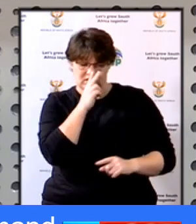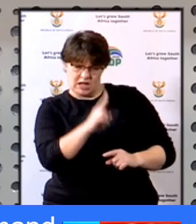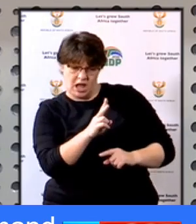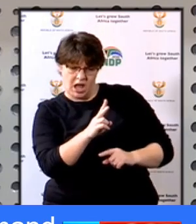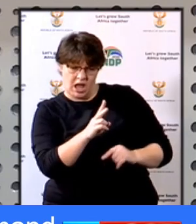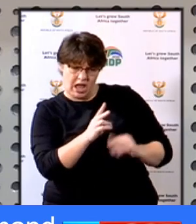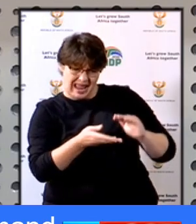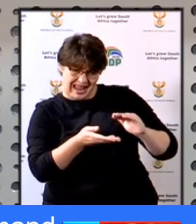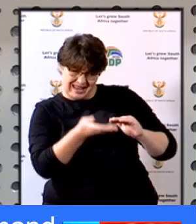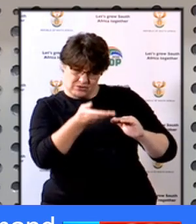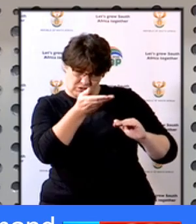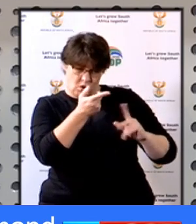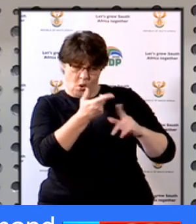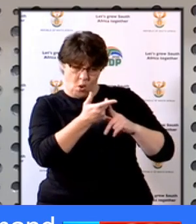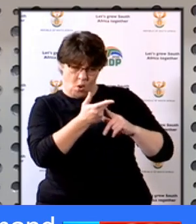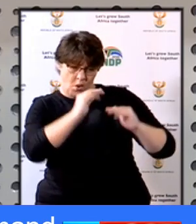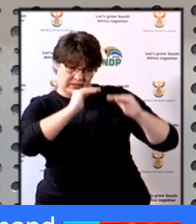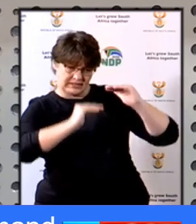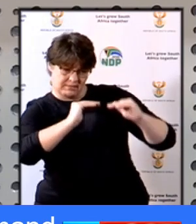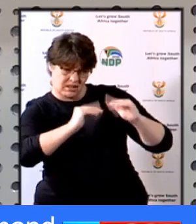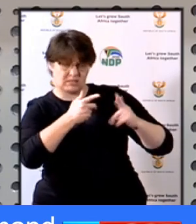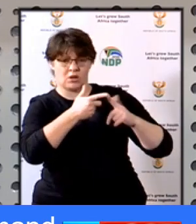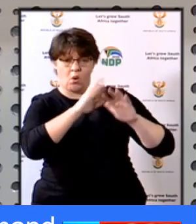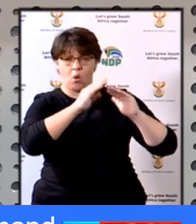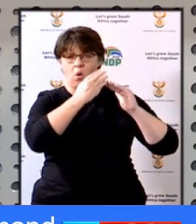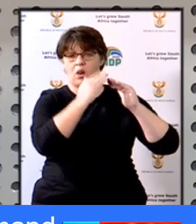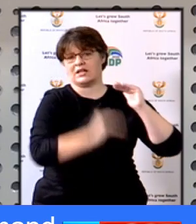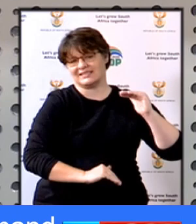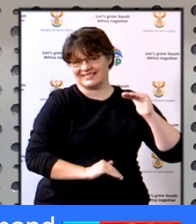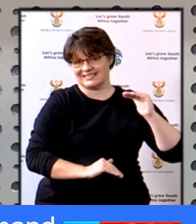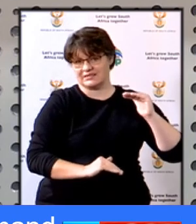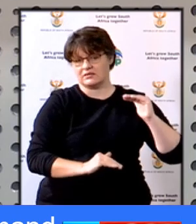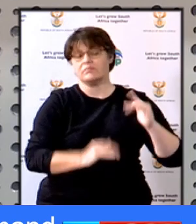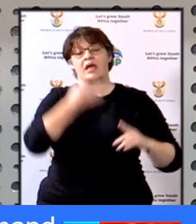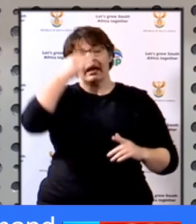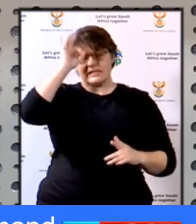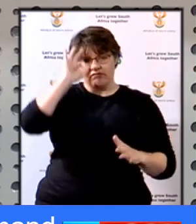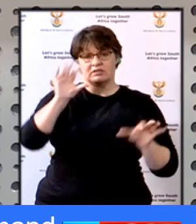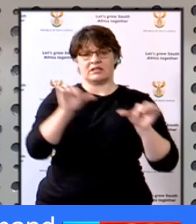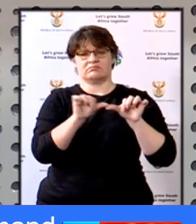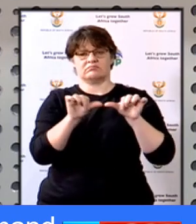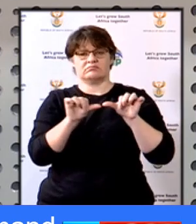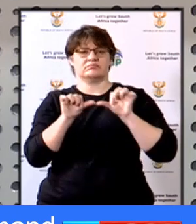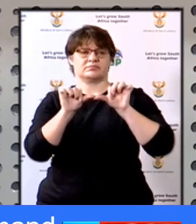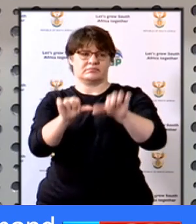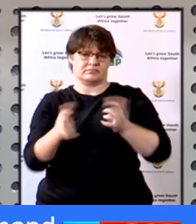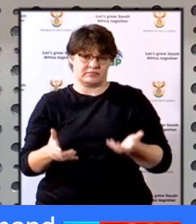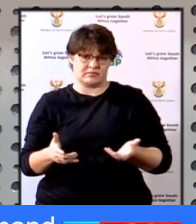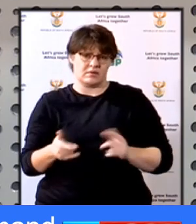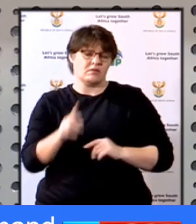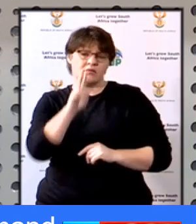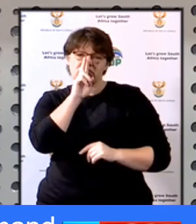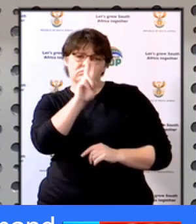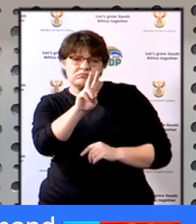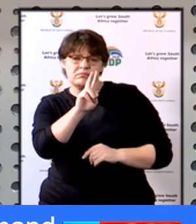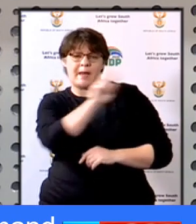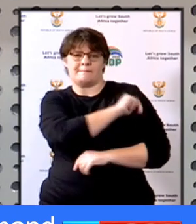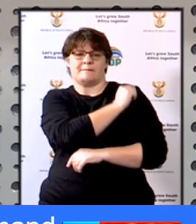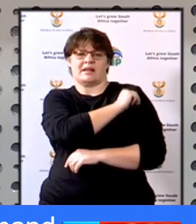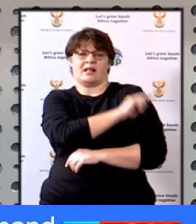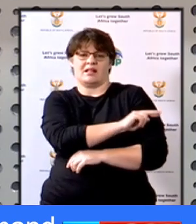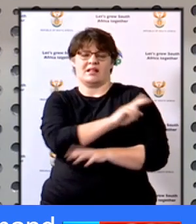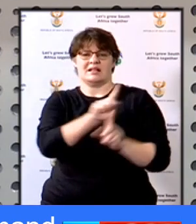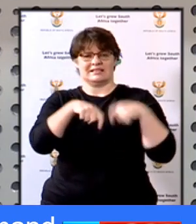to stabilize? Are the other measures that government is putting in place, sending medical teams,